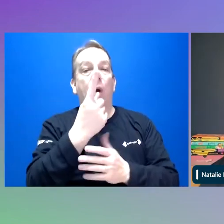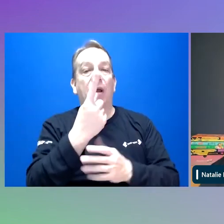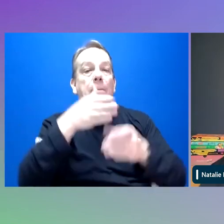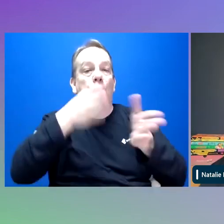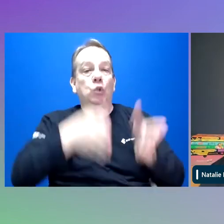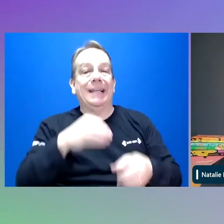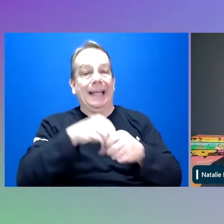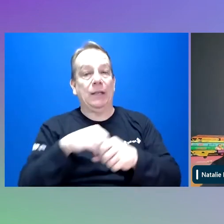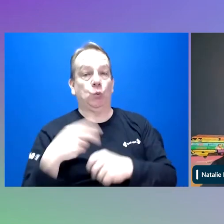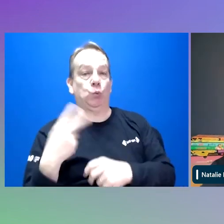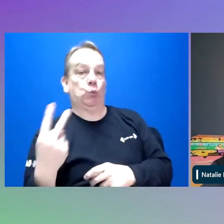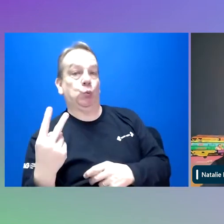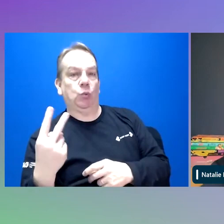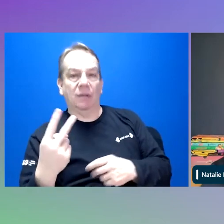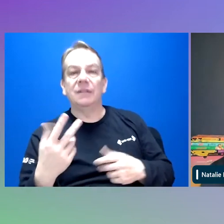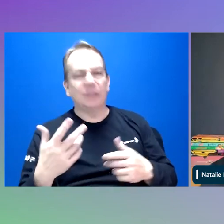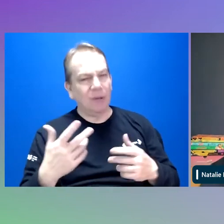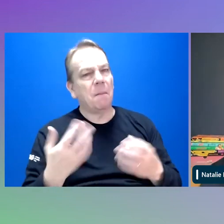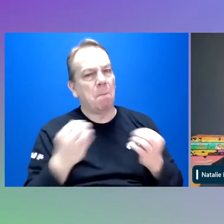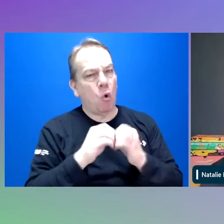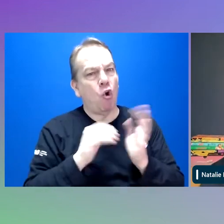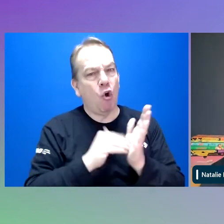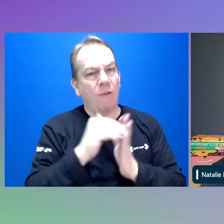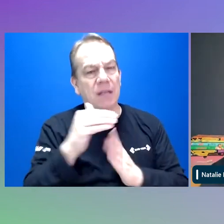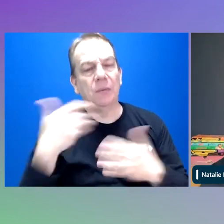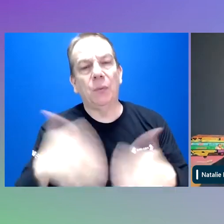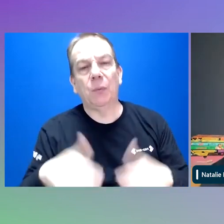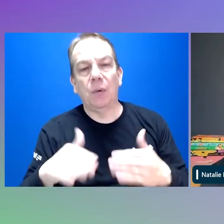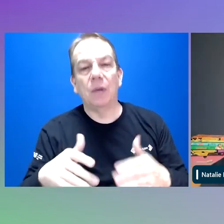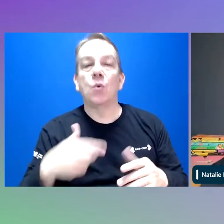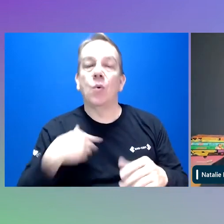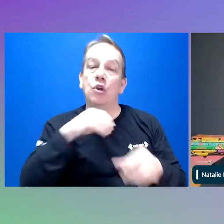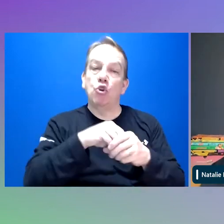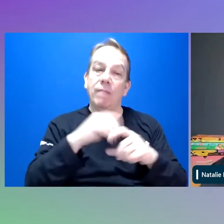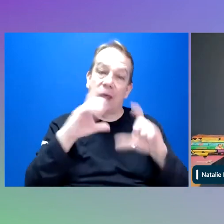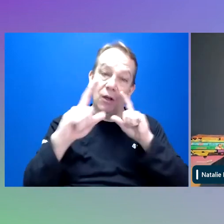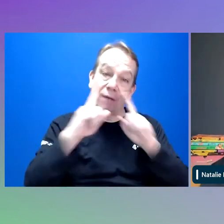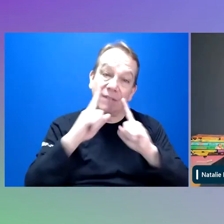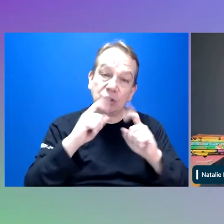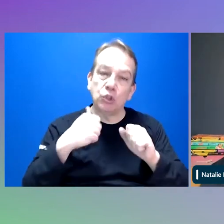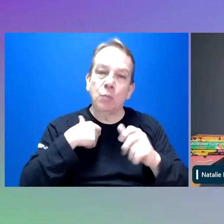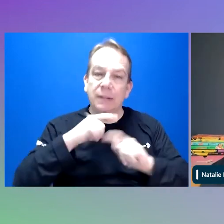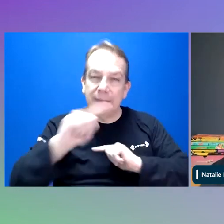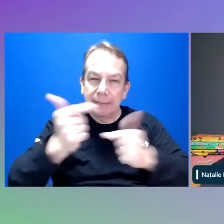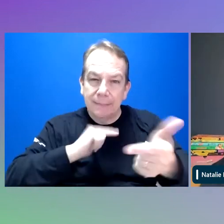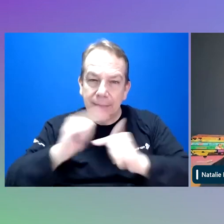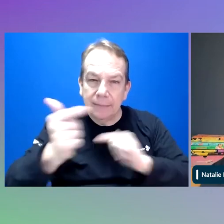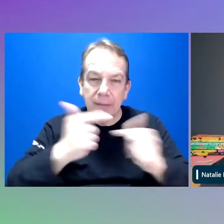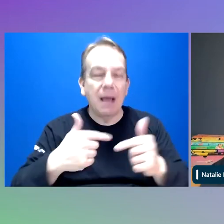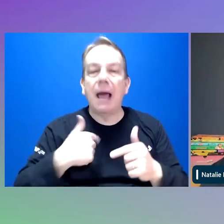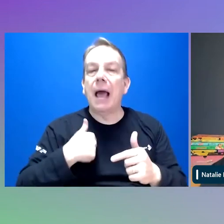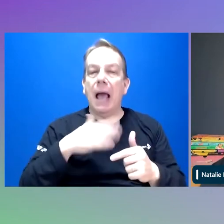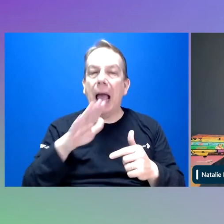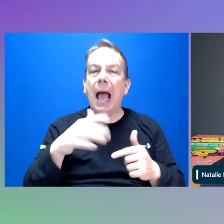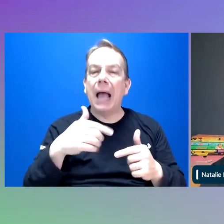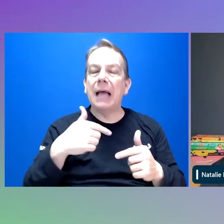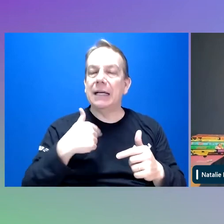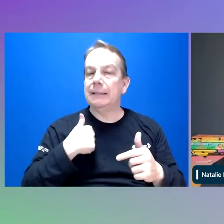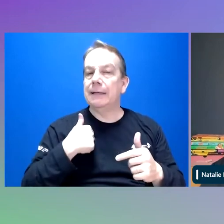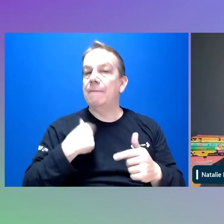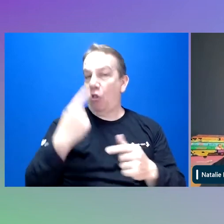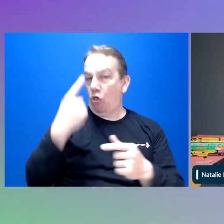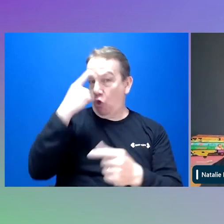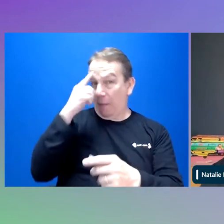they reach out and we're in those conversations assisting back and forth. So it is not that I haven't specifically included them, it's that